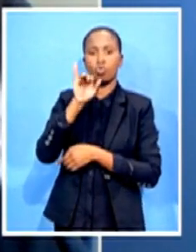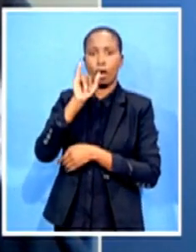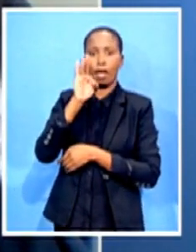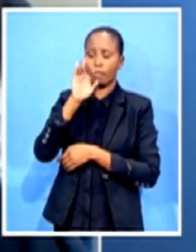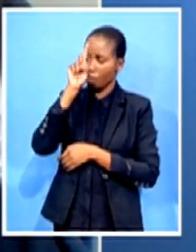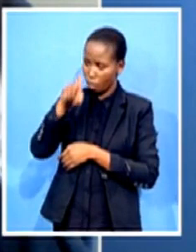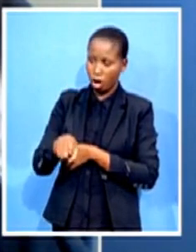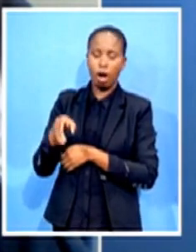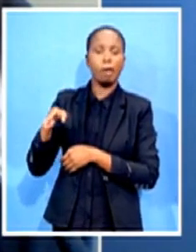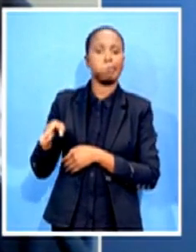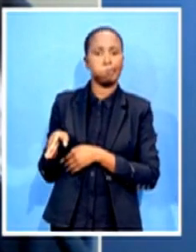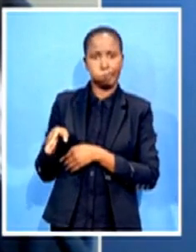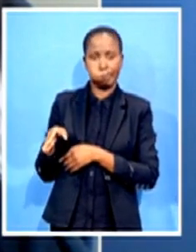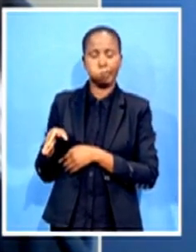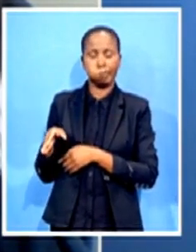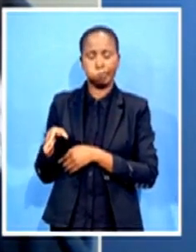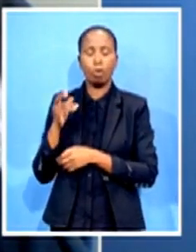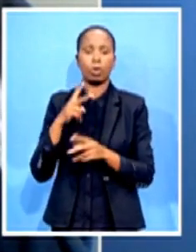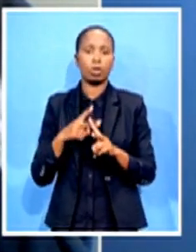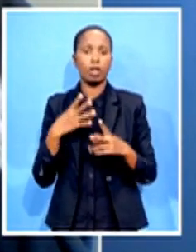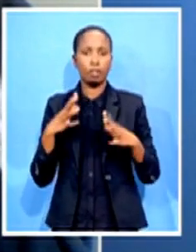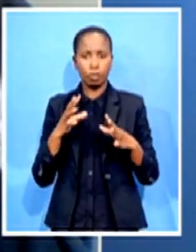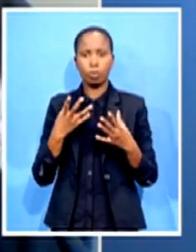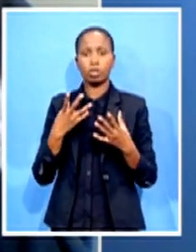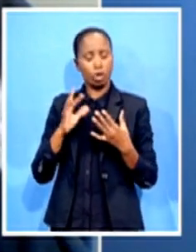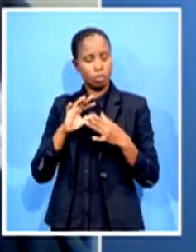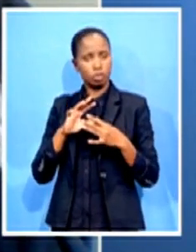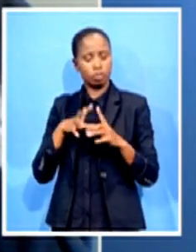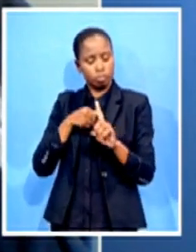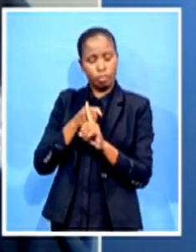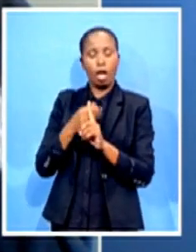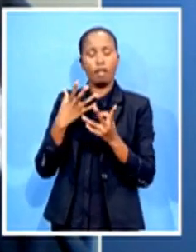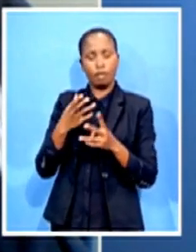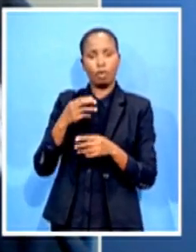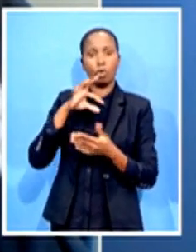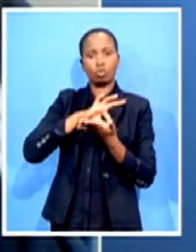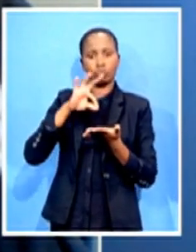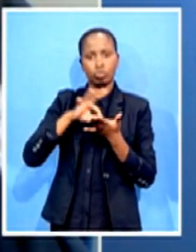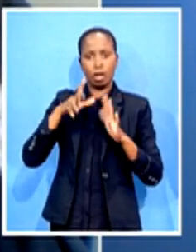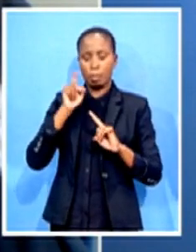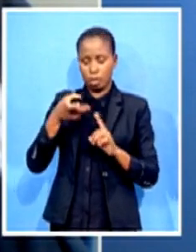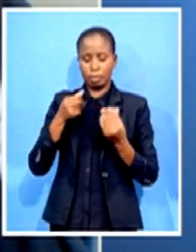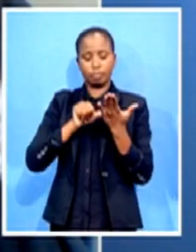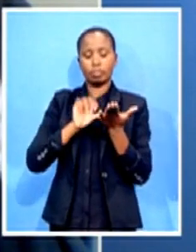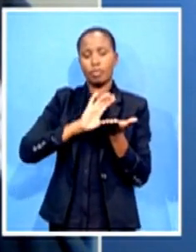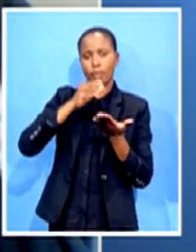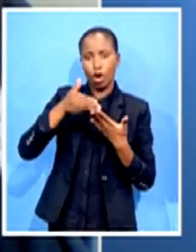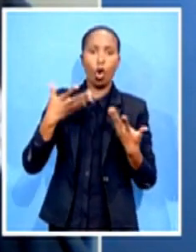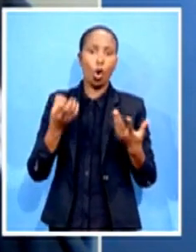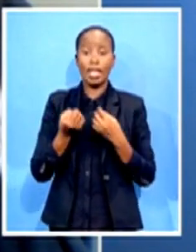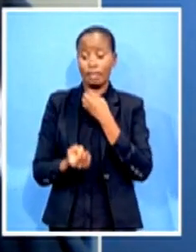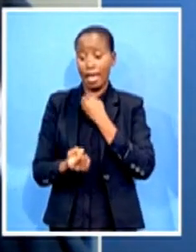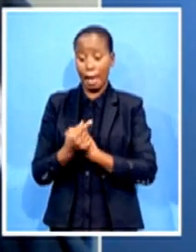to include domestic workers on the compensation and injury fund. So now at least there is